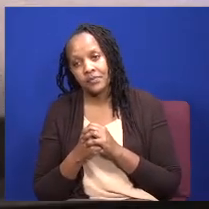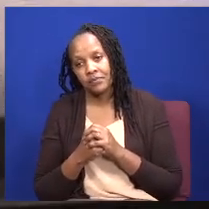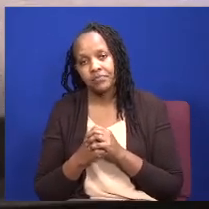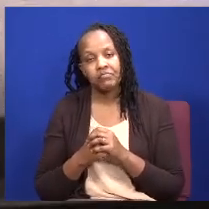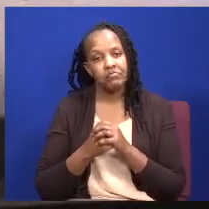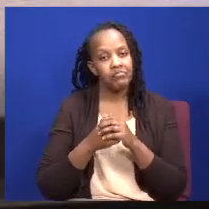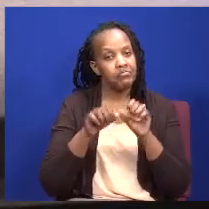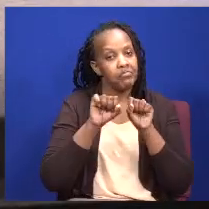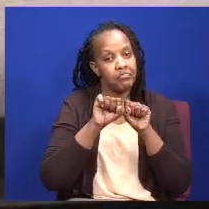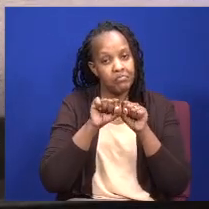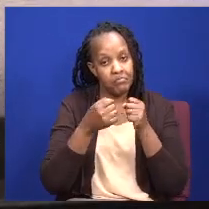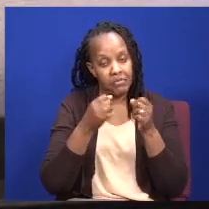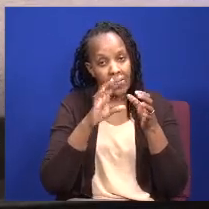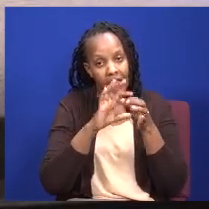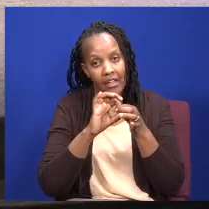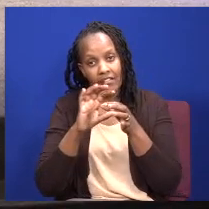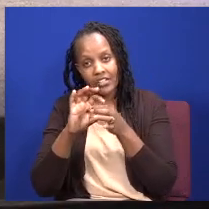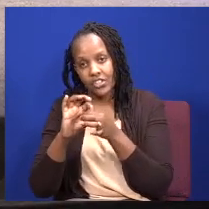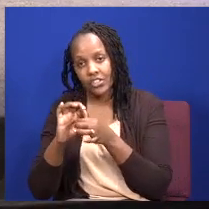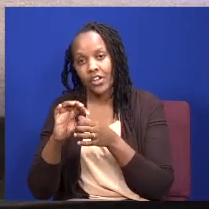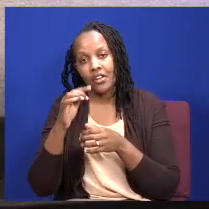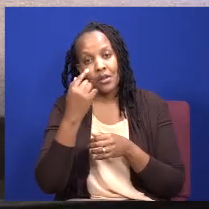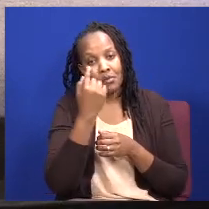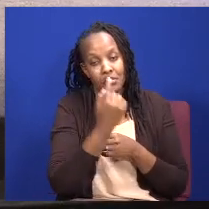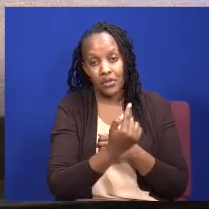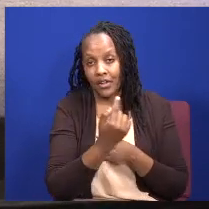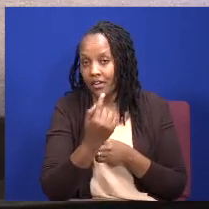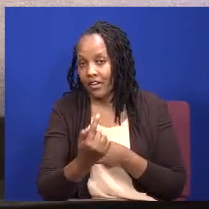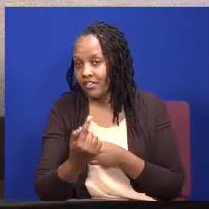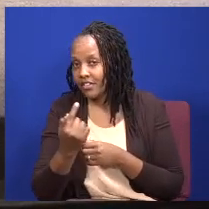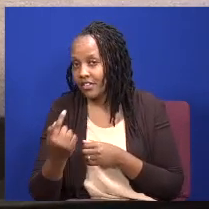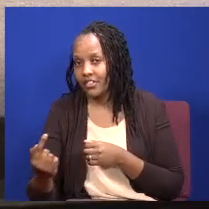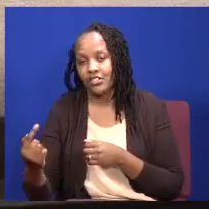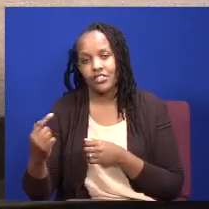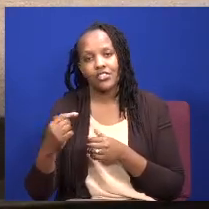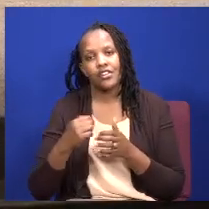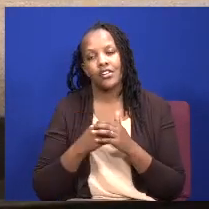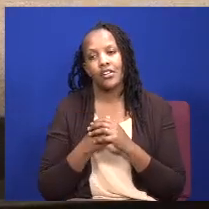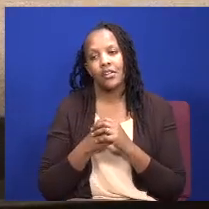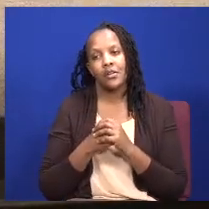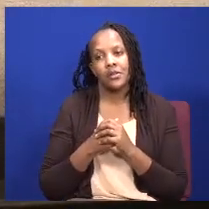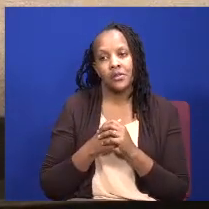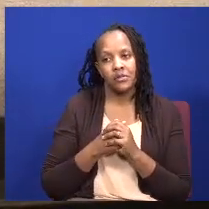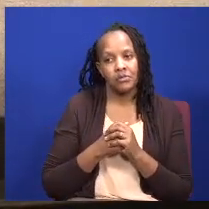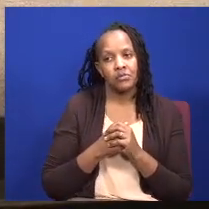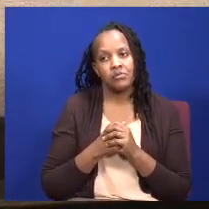chain. To break every chain, to break every chain, break every